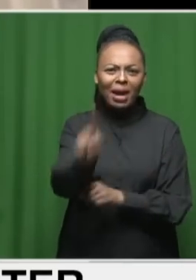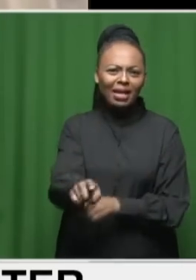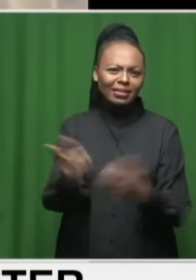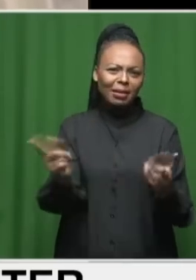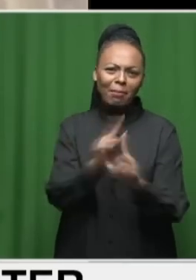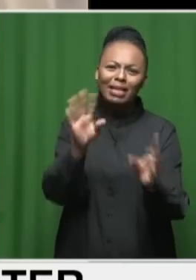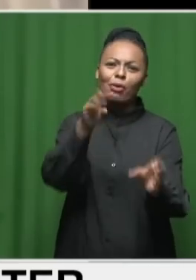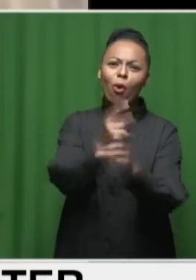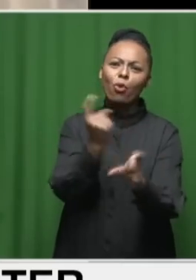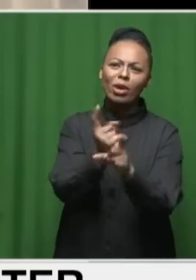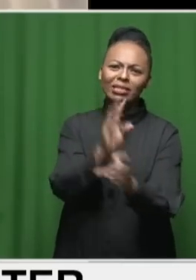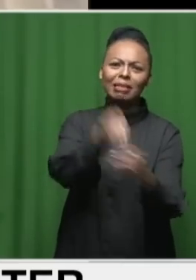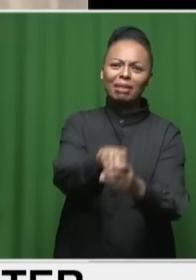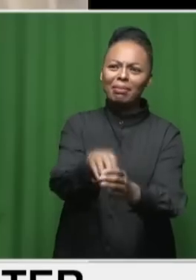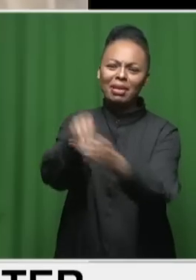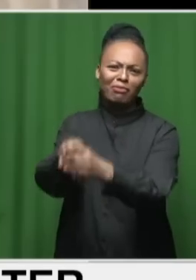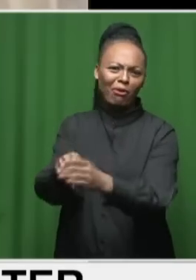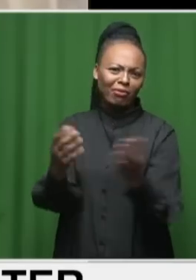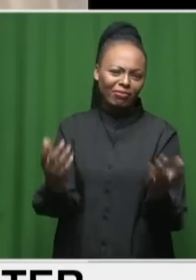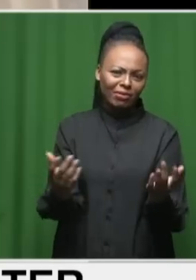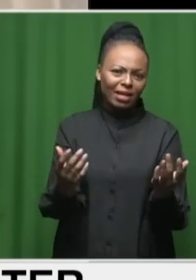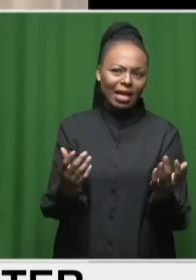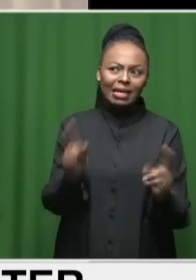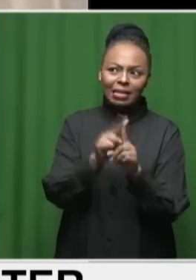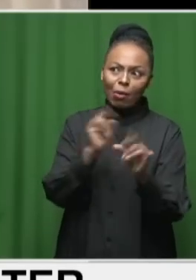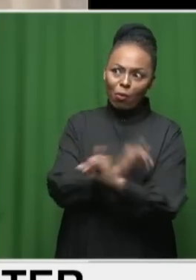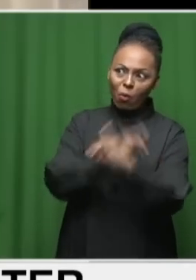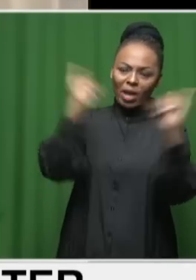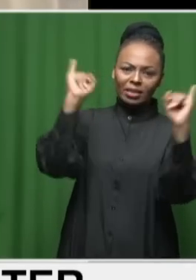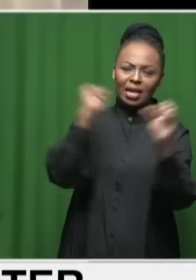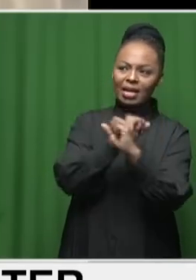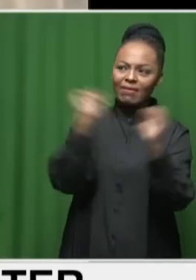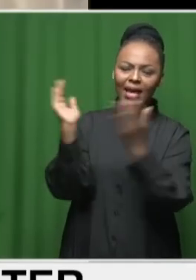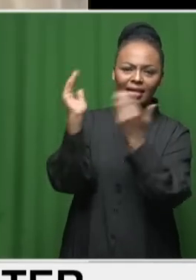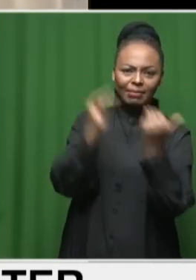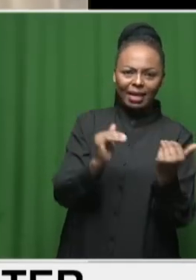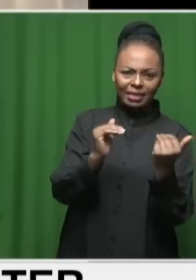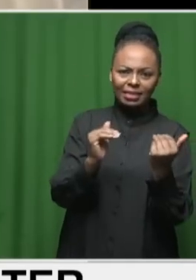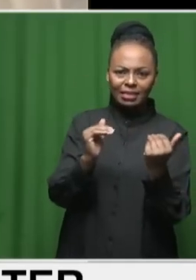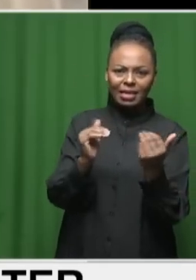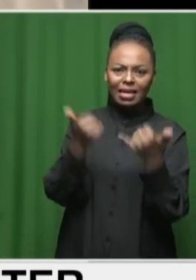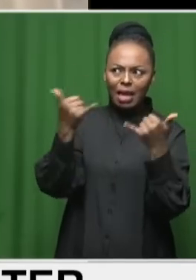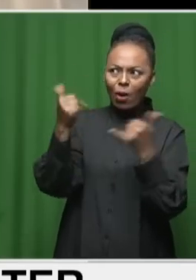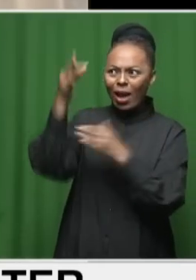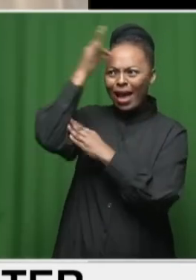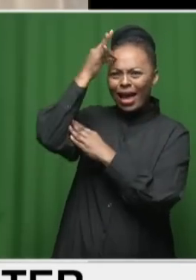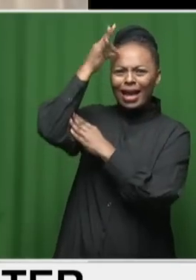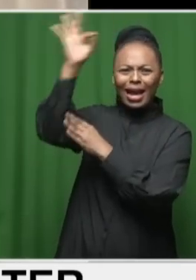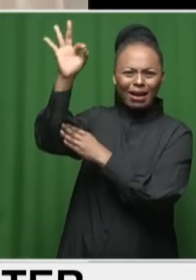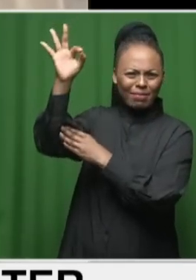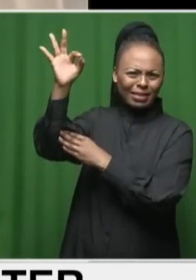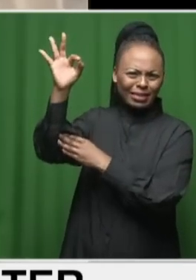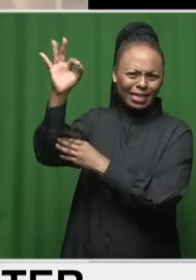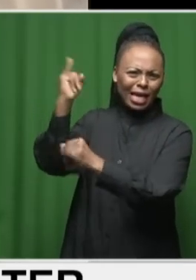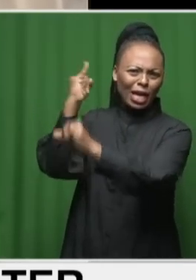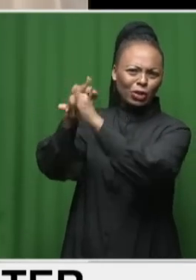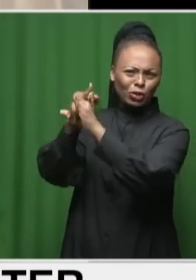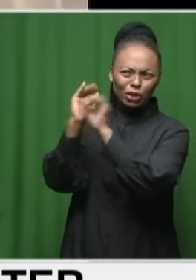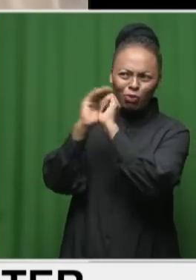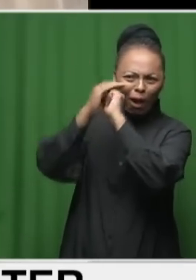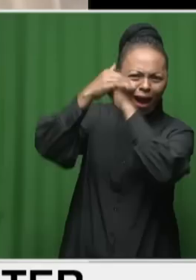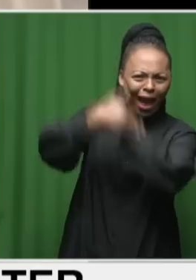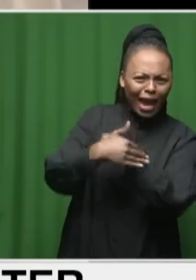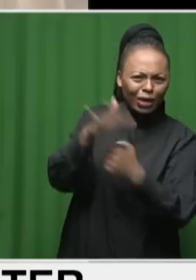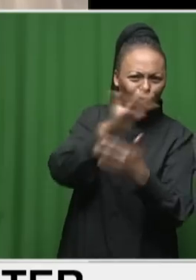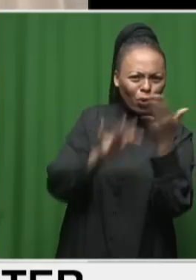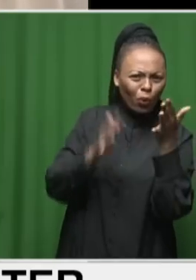that's what's happening. Worse than that, we don't expect the institution of government to cover this up.